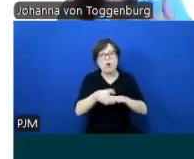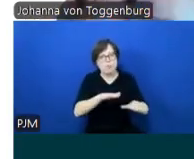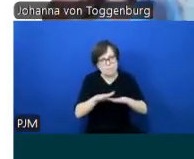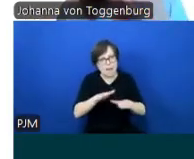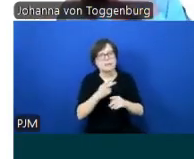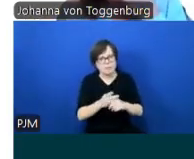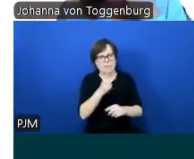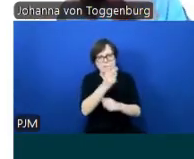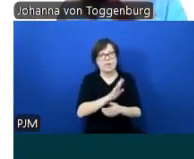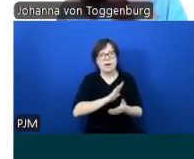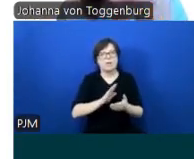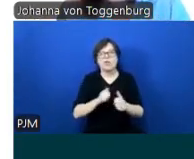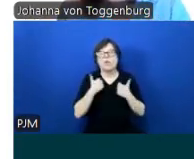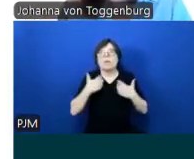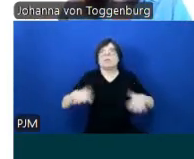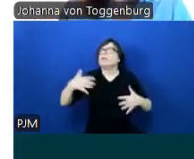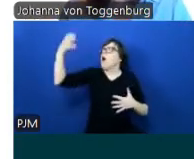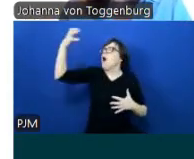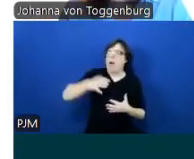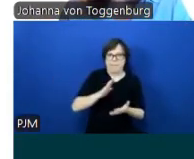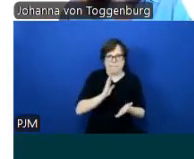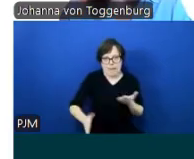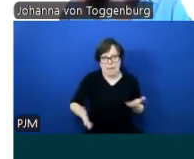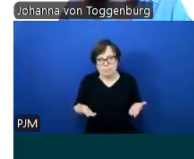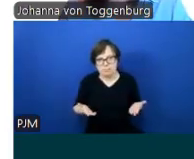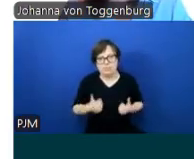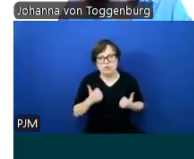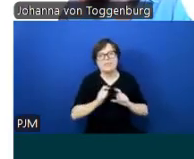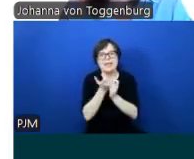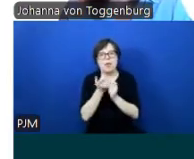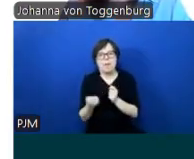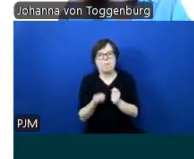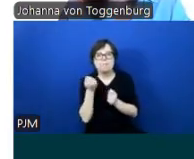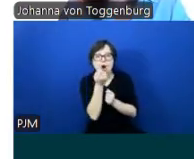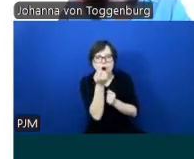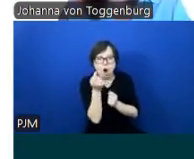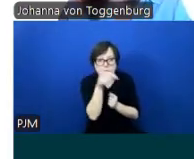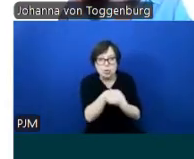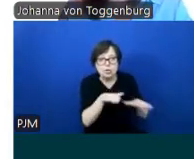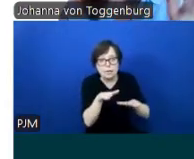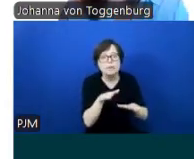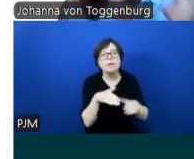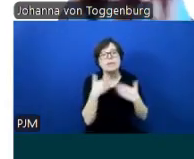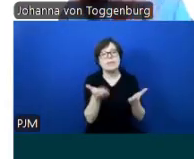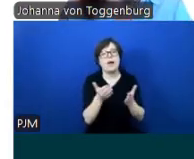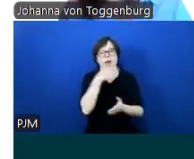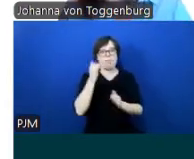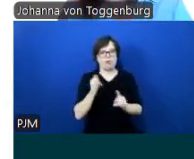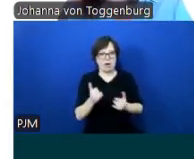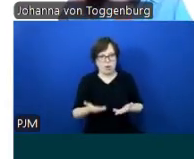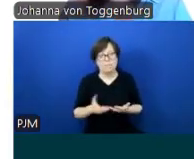on the way there, etc., etc. But also places with high population density in general, shopping